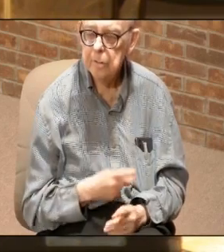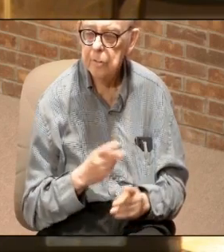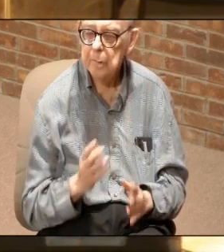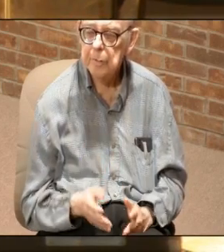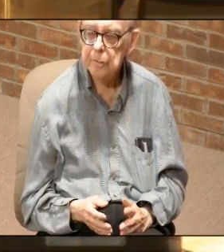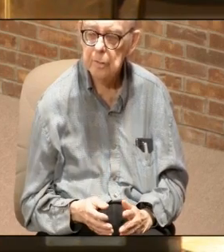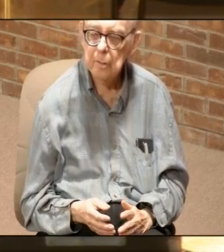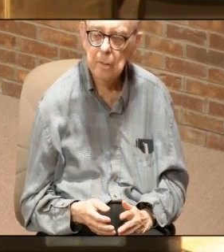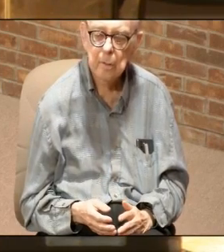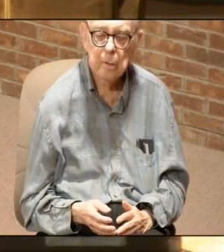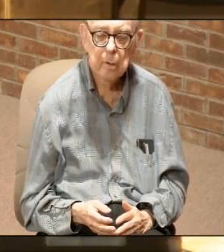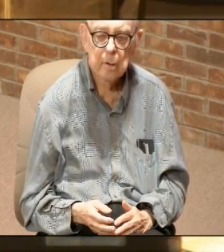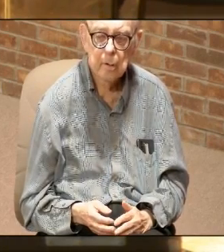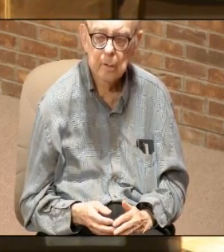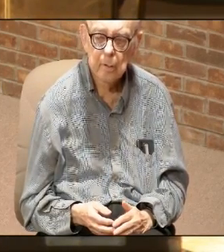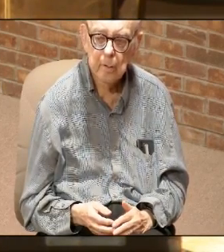shepherds,